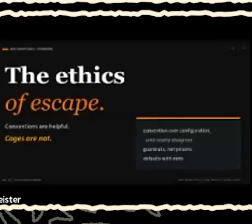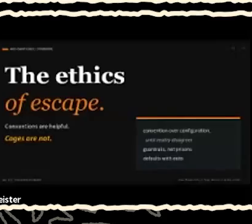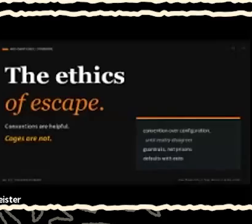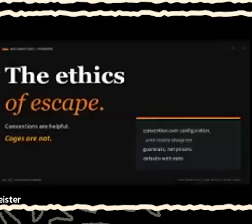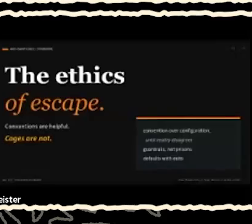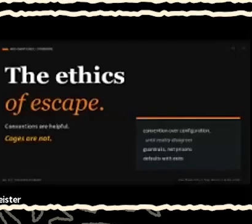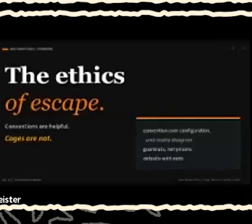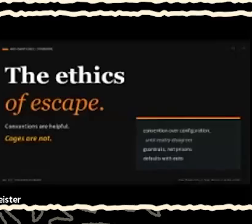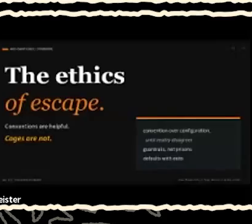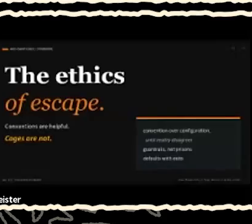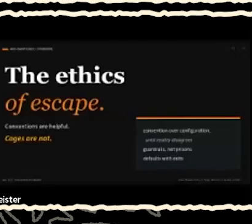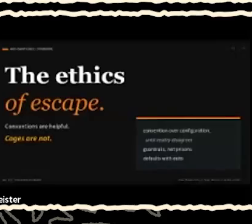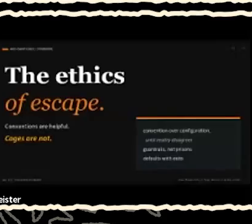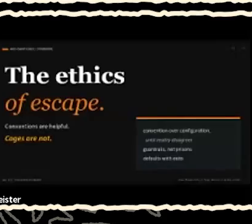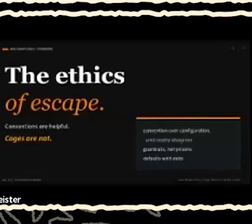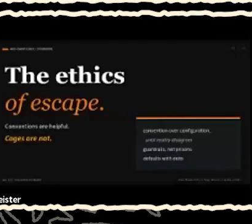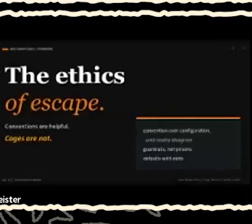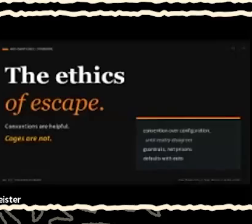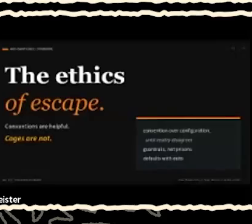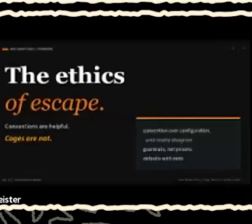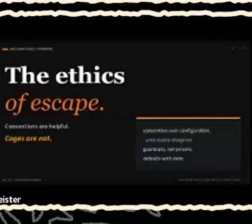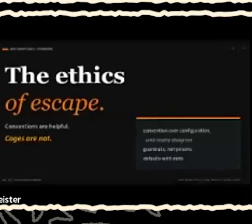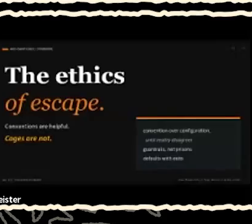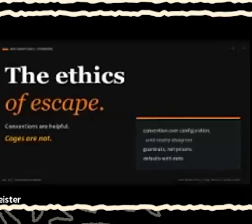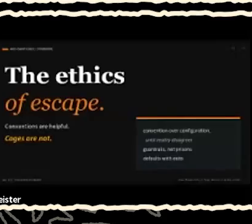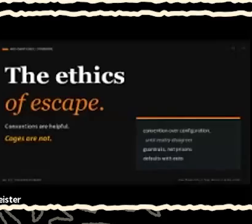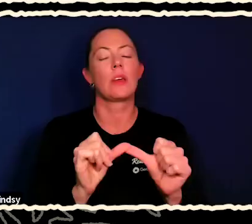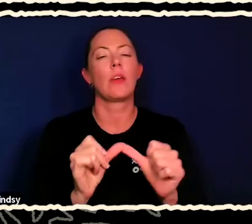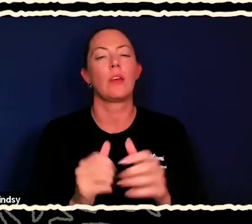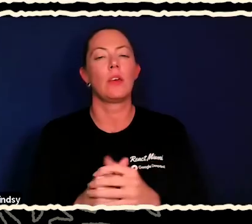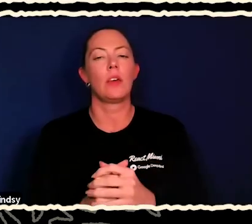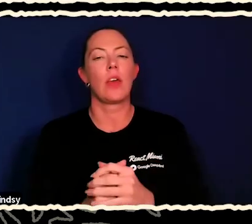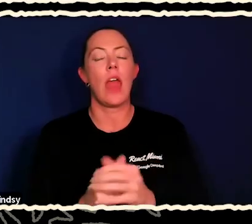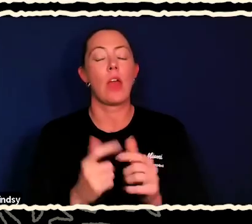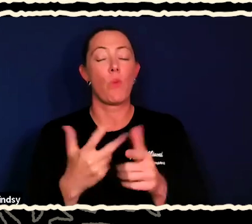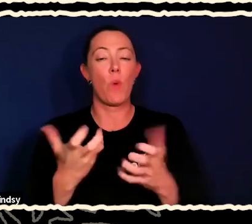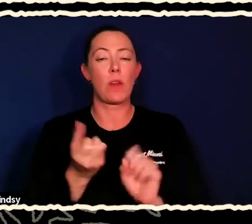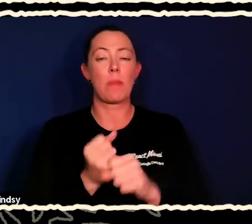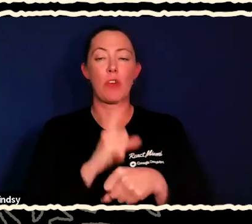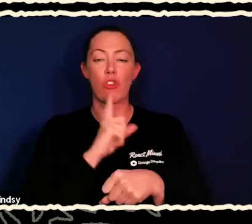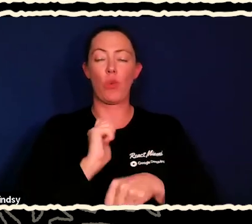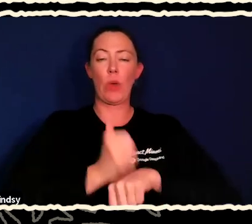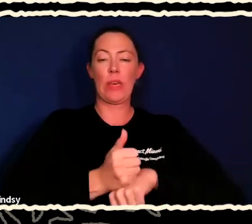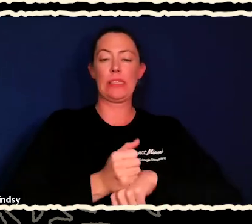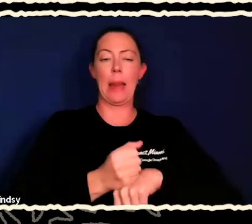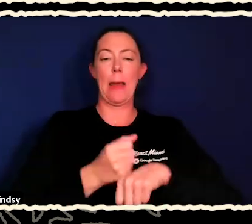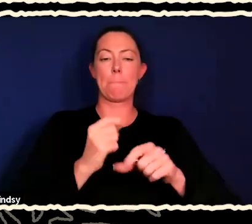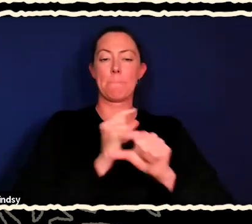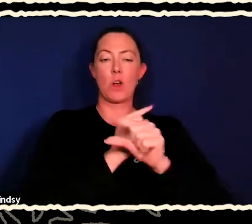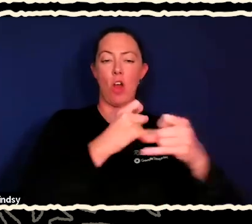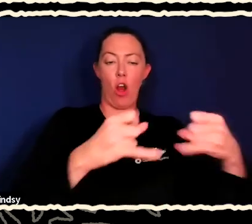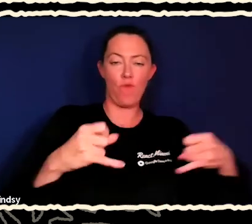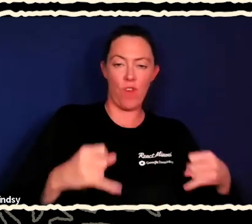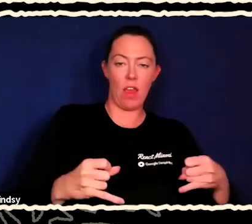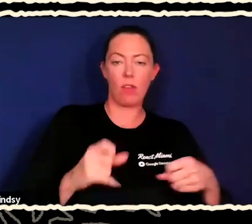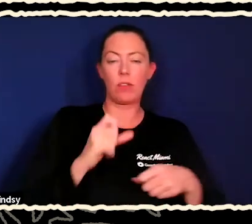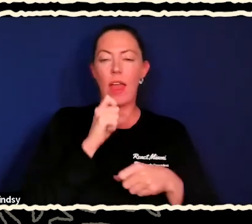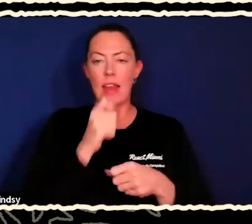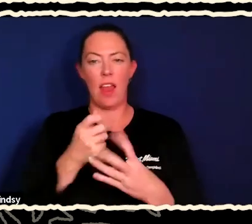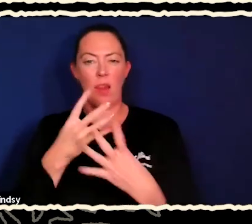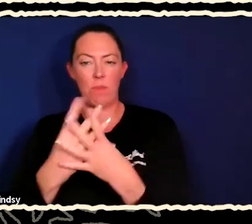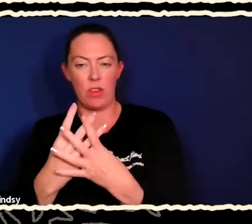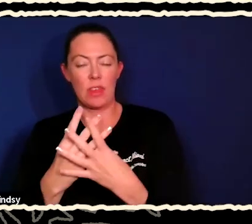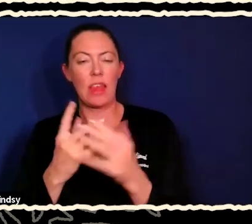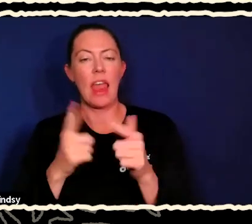that. And we want guardrails, not prisons. We want defaults that let you exit them when they stop working for you.